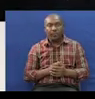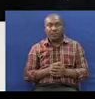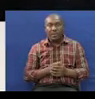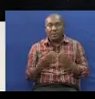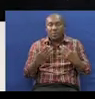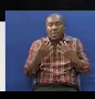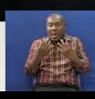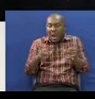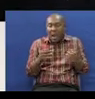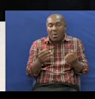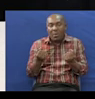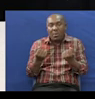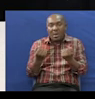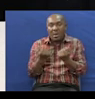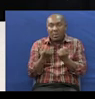equator.